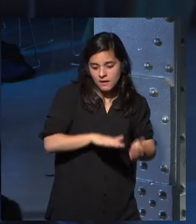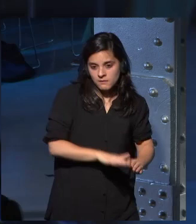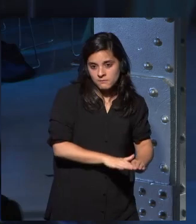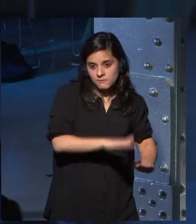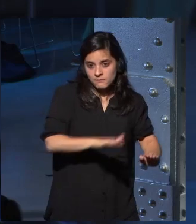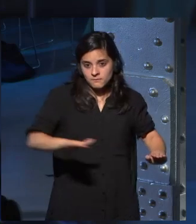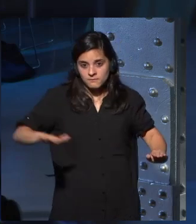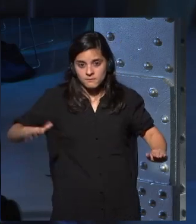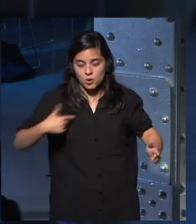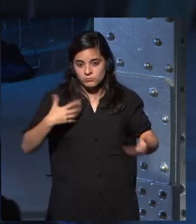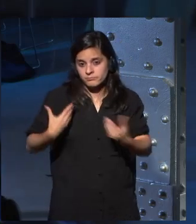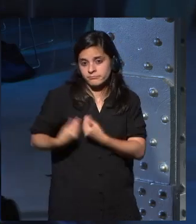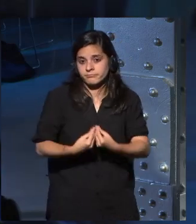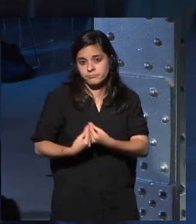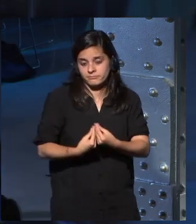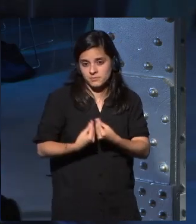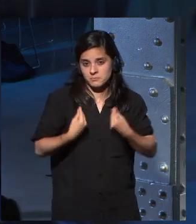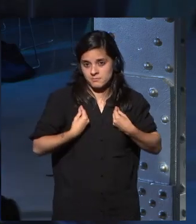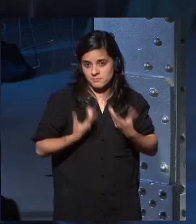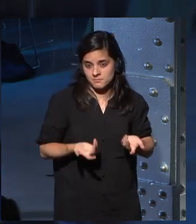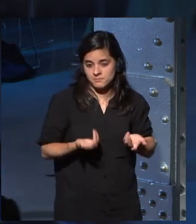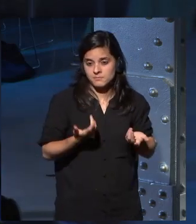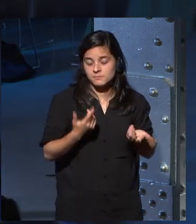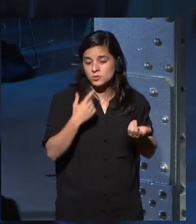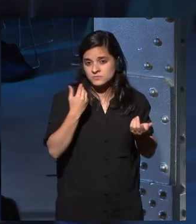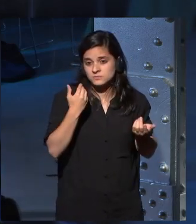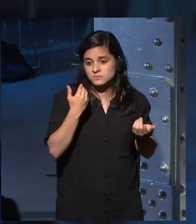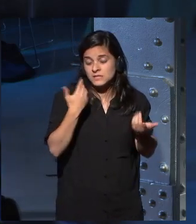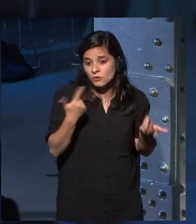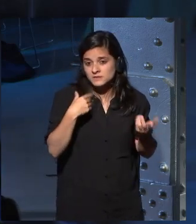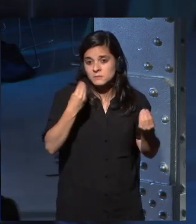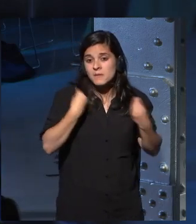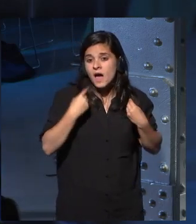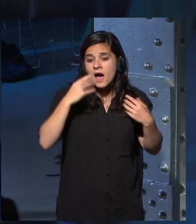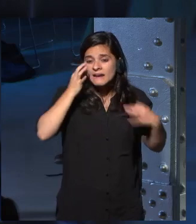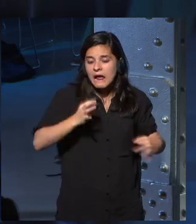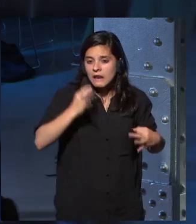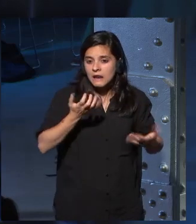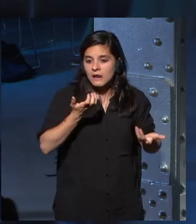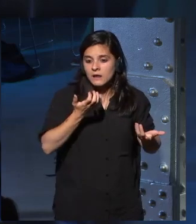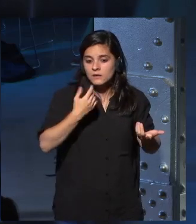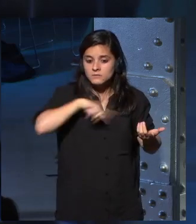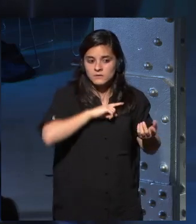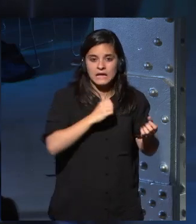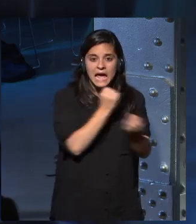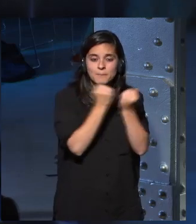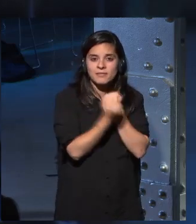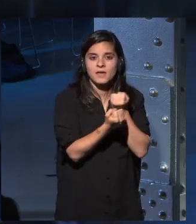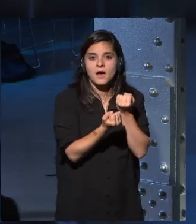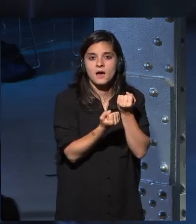In real life, I suppose our sympathies usually lie with the